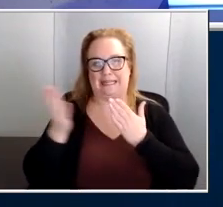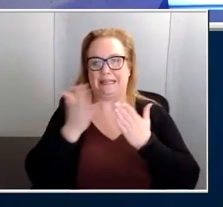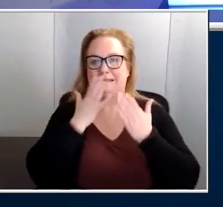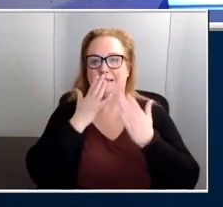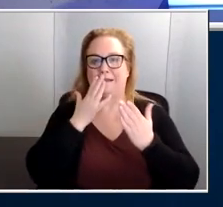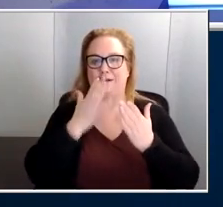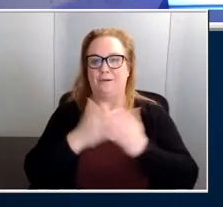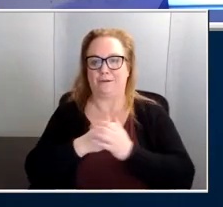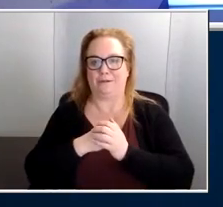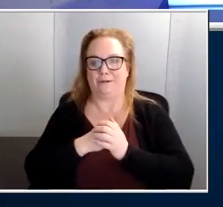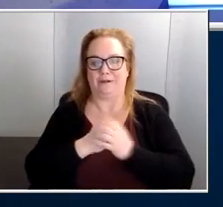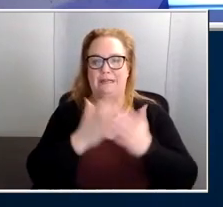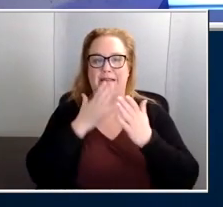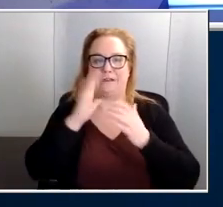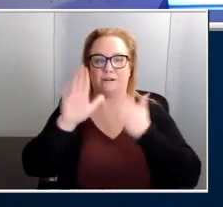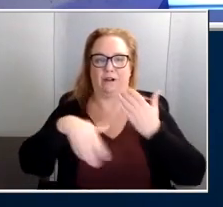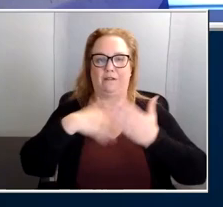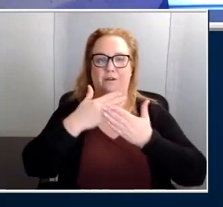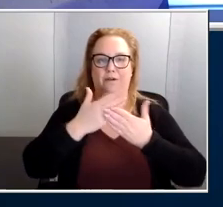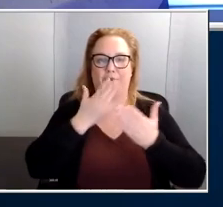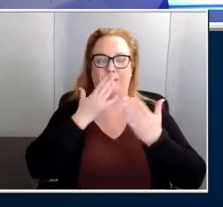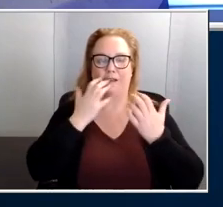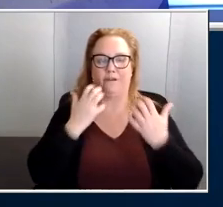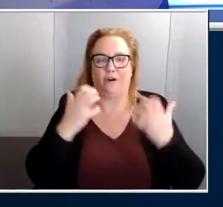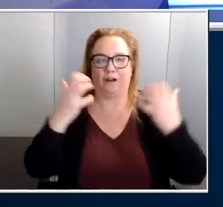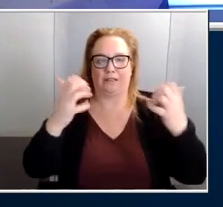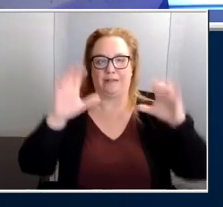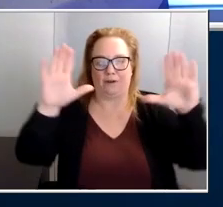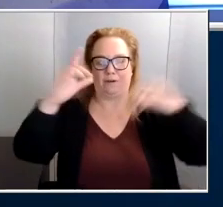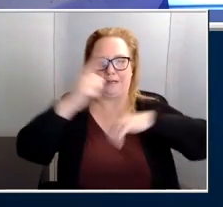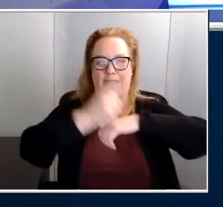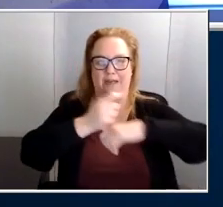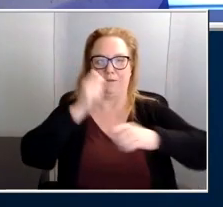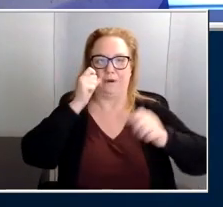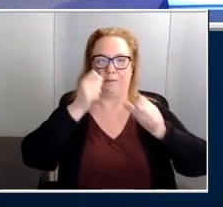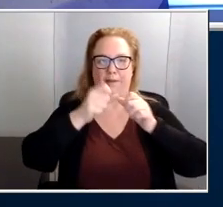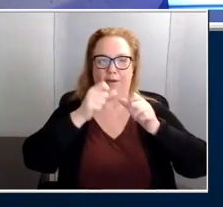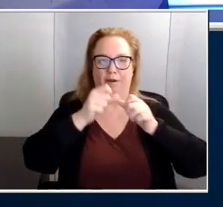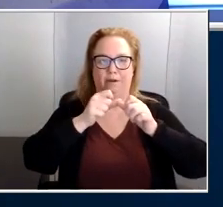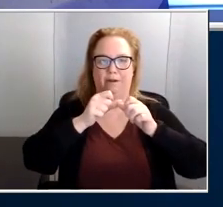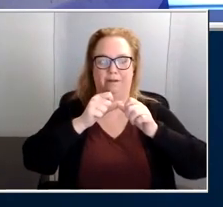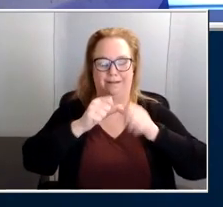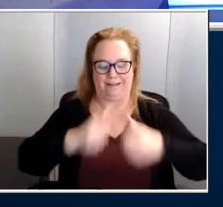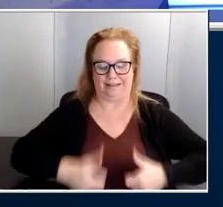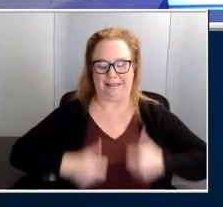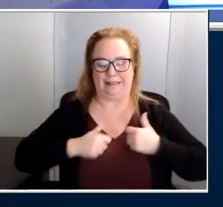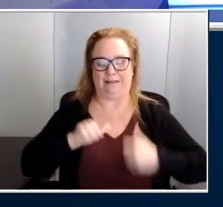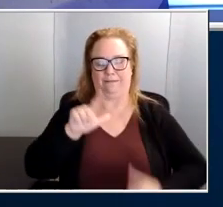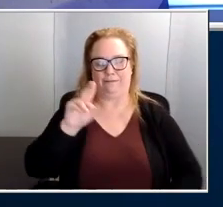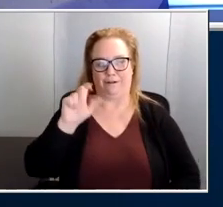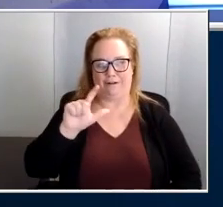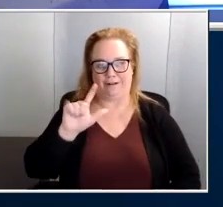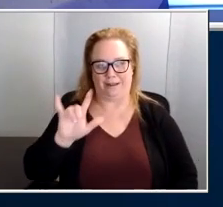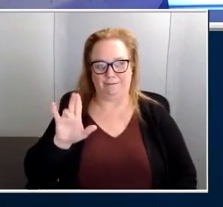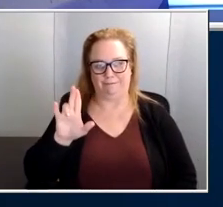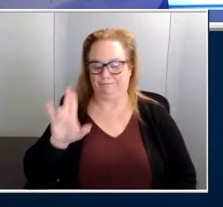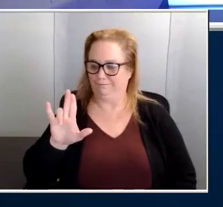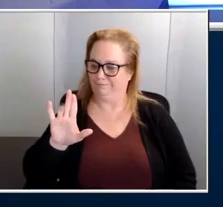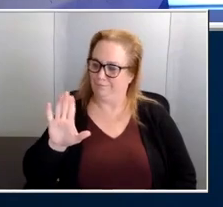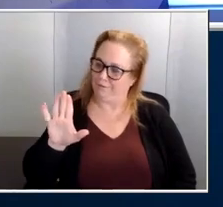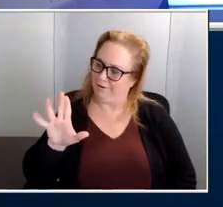Thank you. And thanks to all of you. Thanks to our audience out there. Have a great day, and remember, live long, prosper.